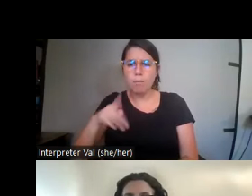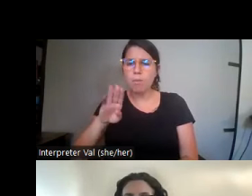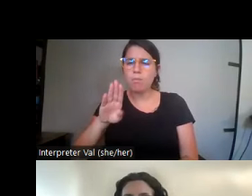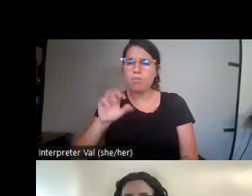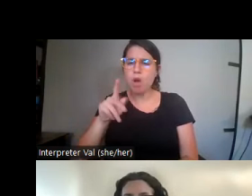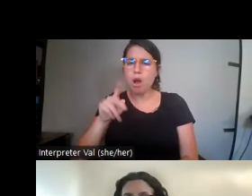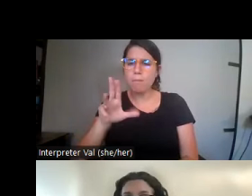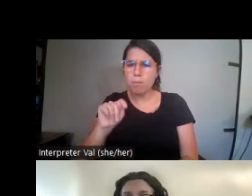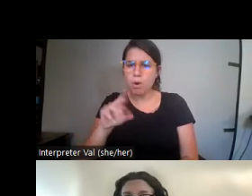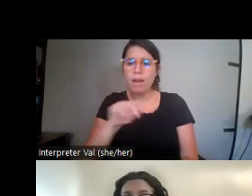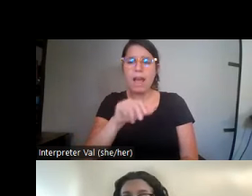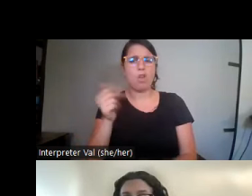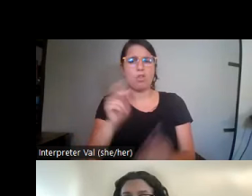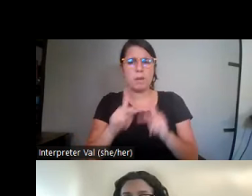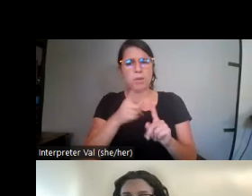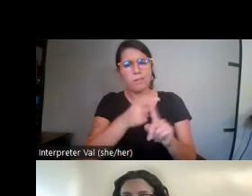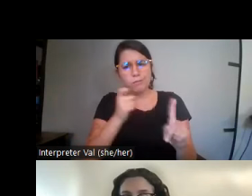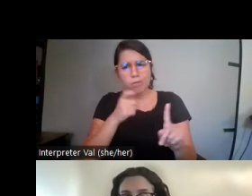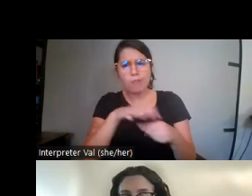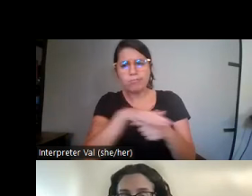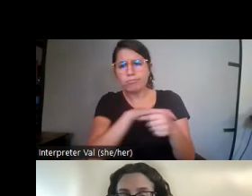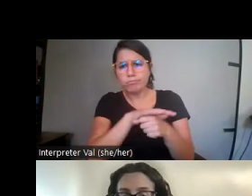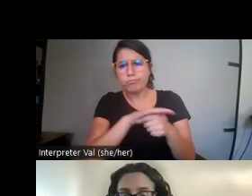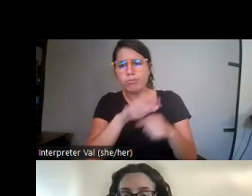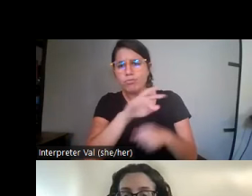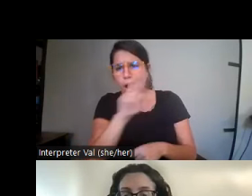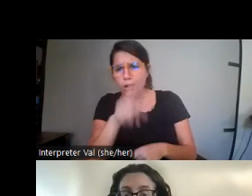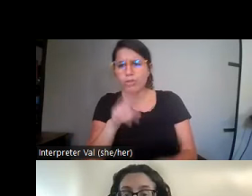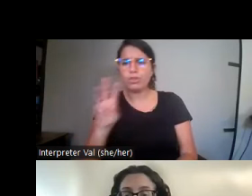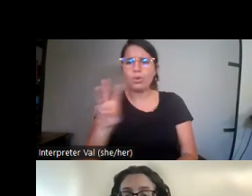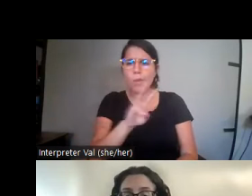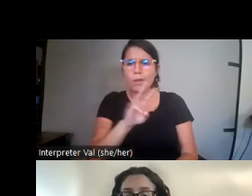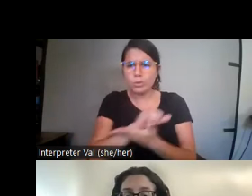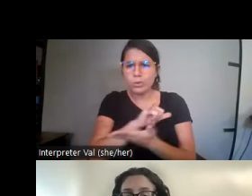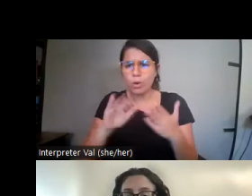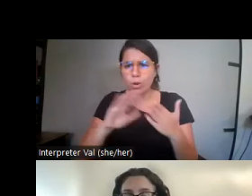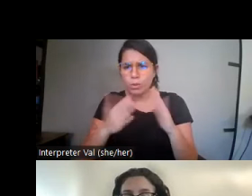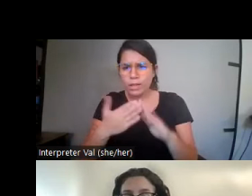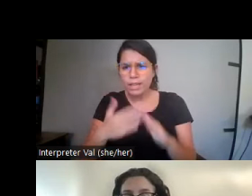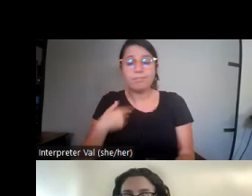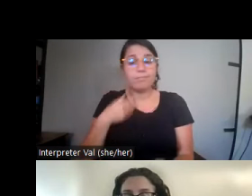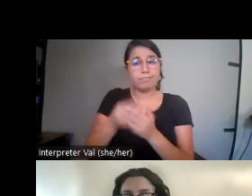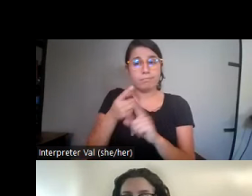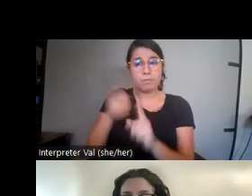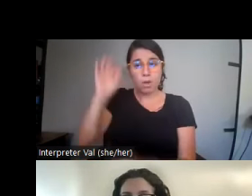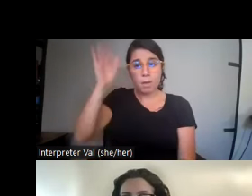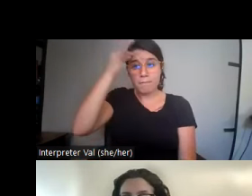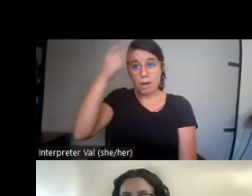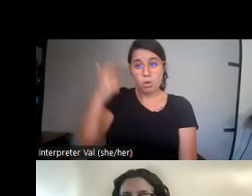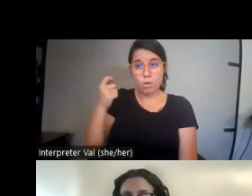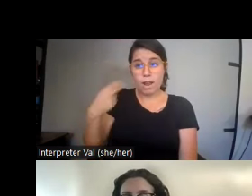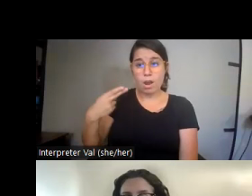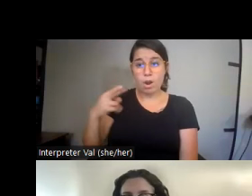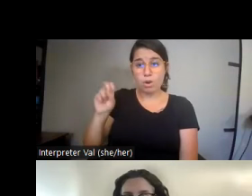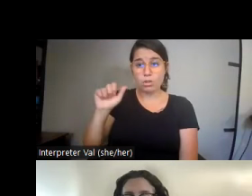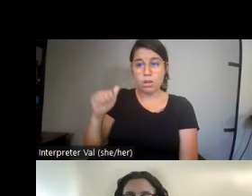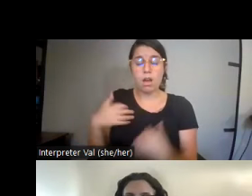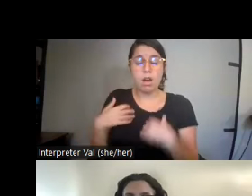greater Rochester area and Western New York community. We're funded by a federal grant from HRSA, which is the